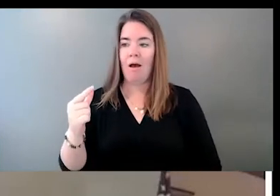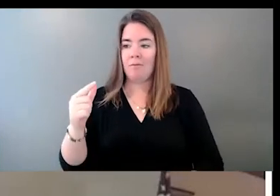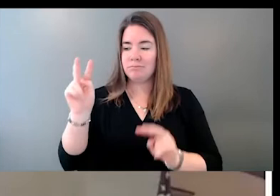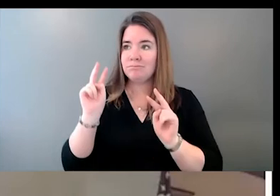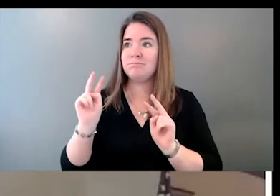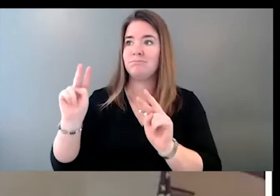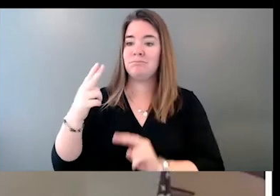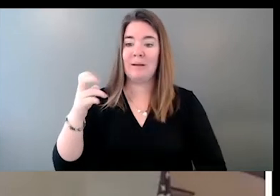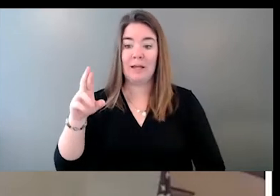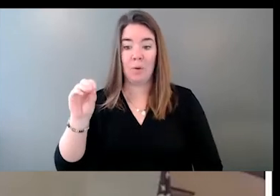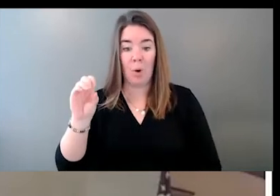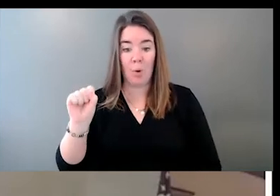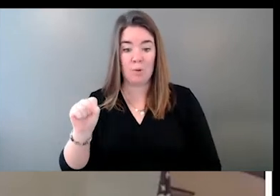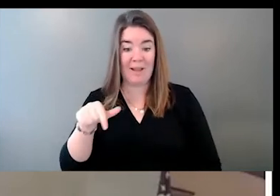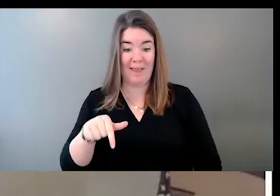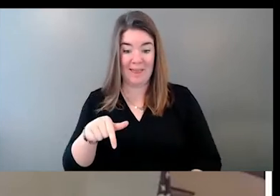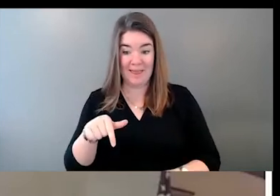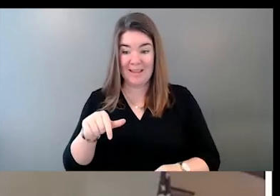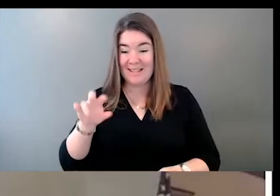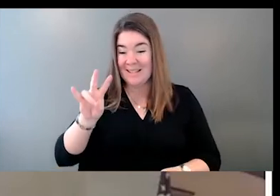75 programs helped more than